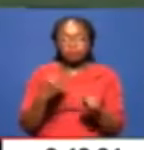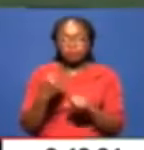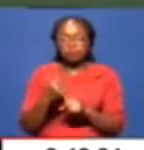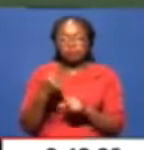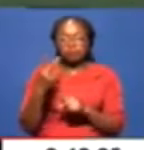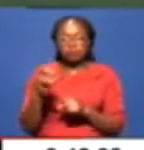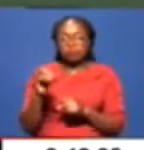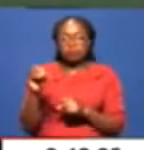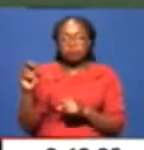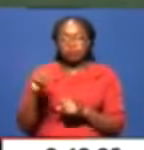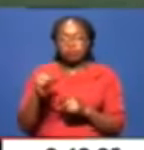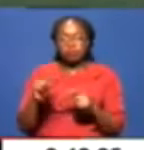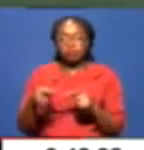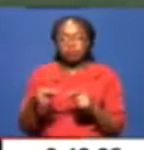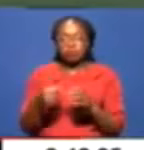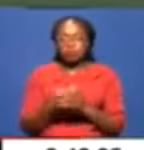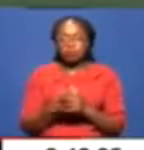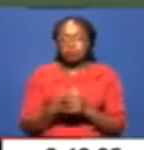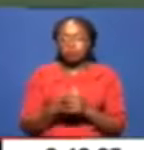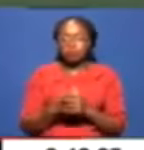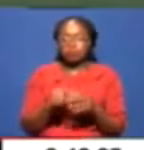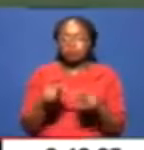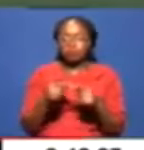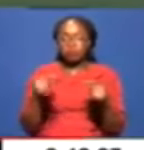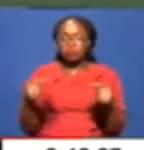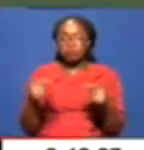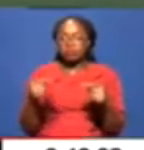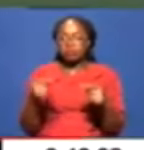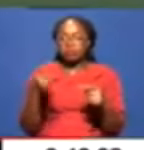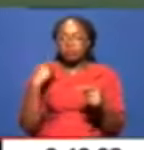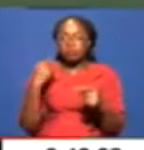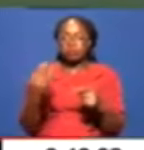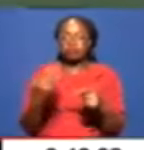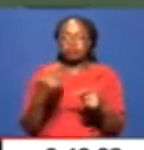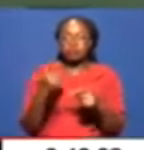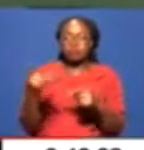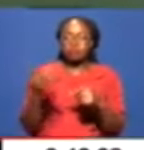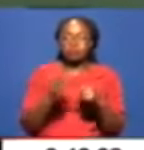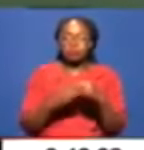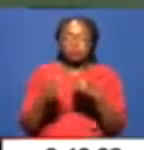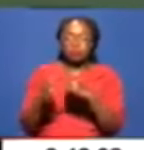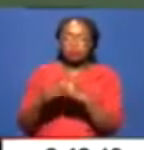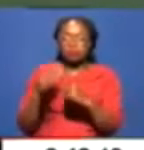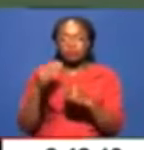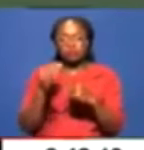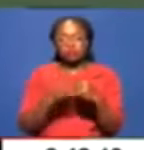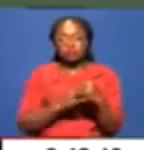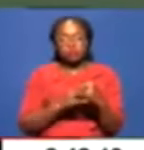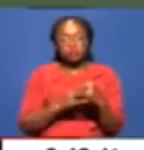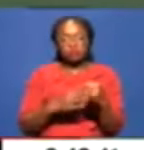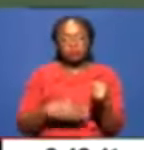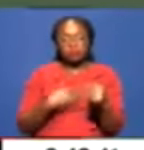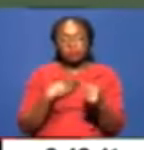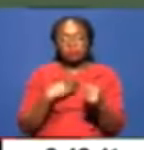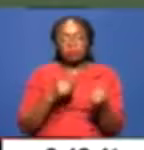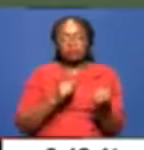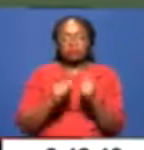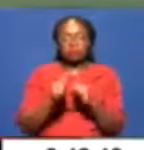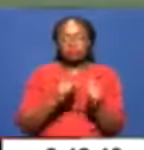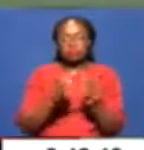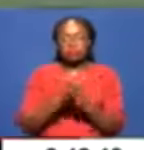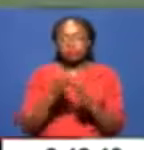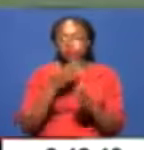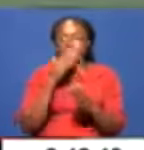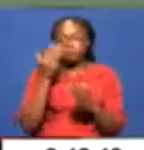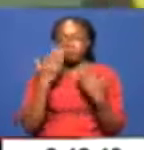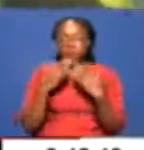Their opponents, Burkina Faso, finished fourth in the 1998 Africa Cup of Nations when they hosted the tournament. Their best ever finish